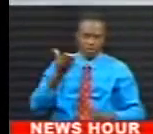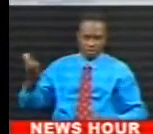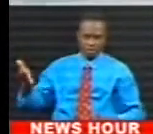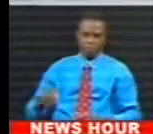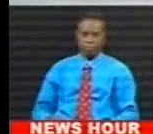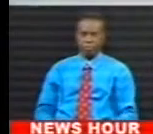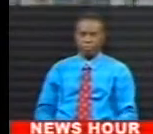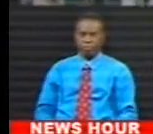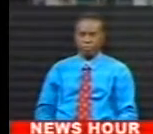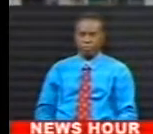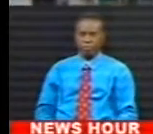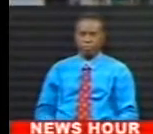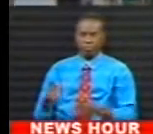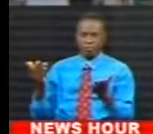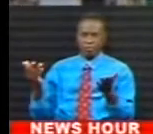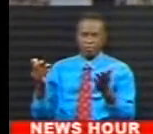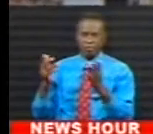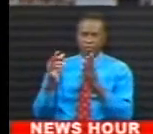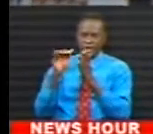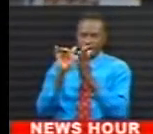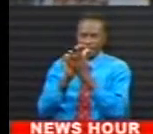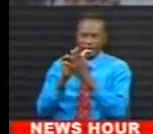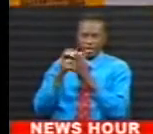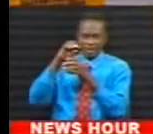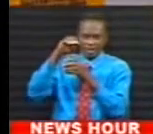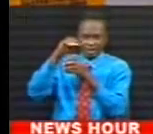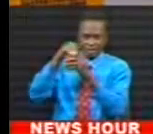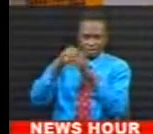The exhibition will gather prospective investors,